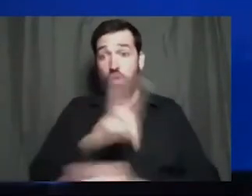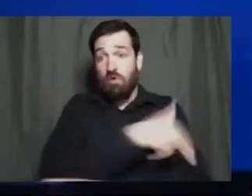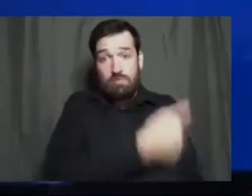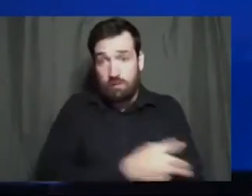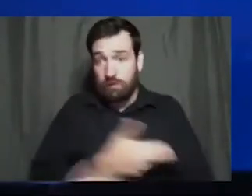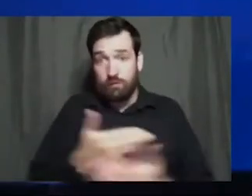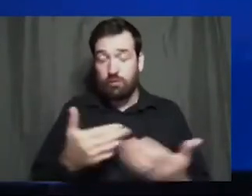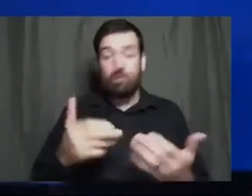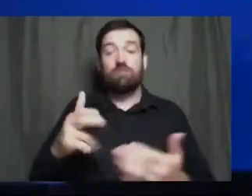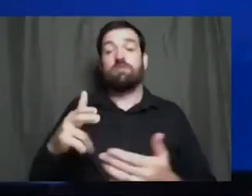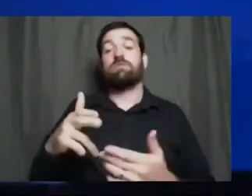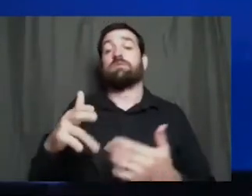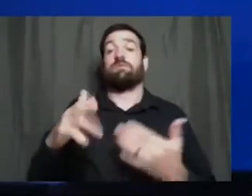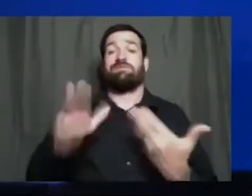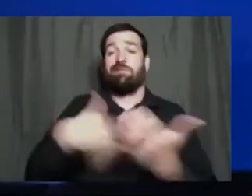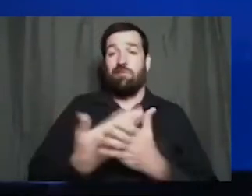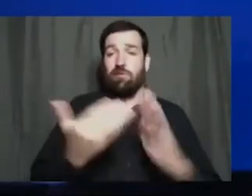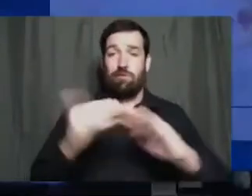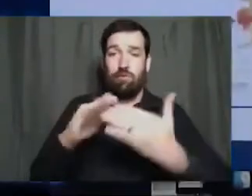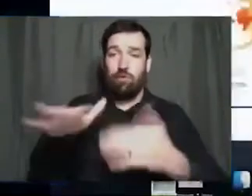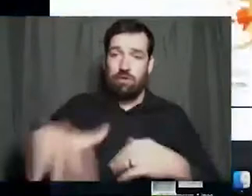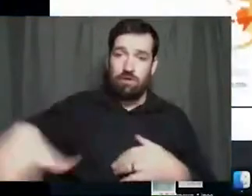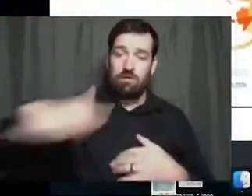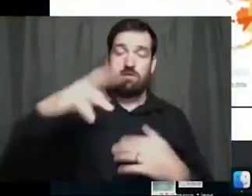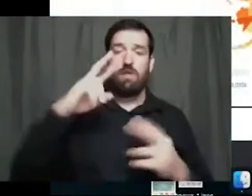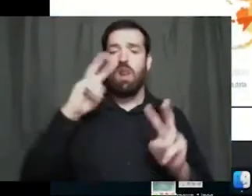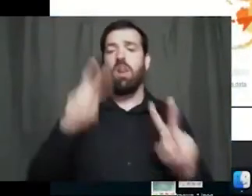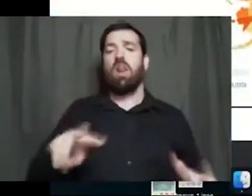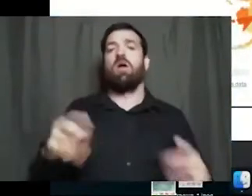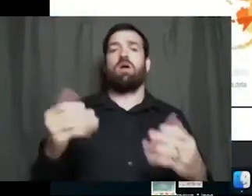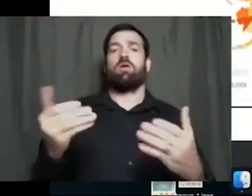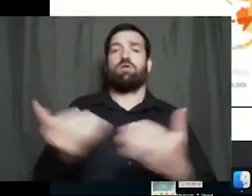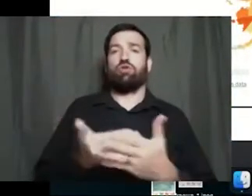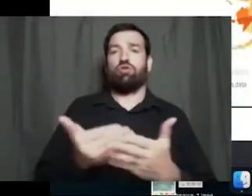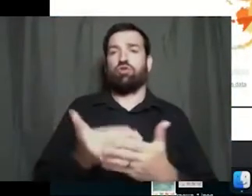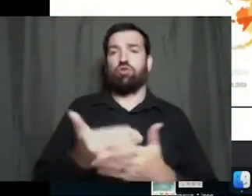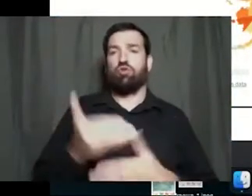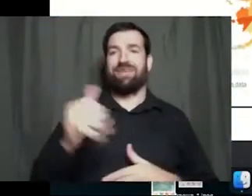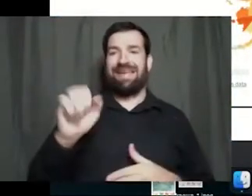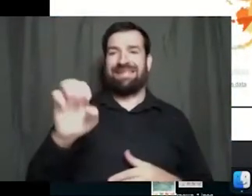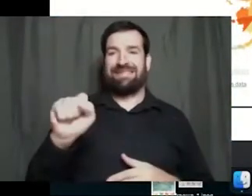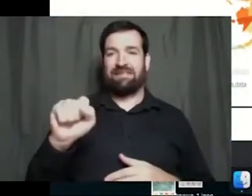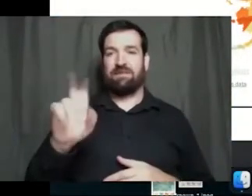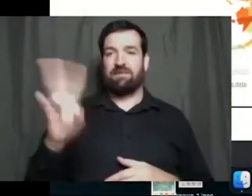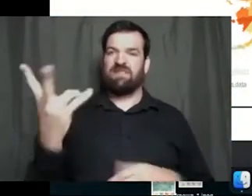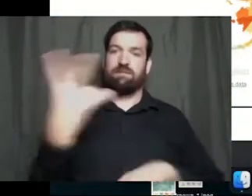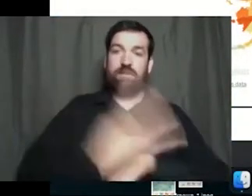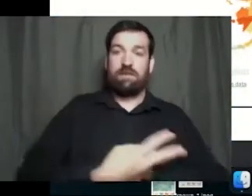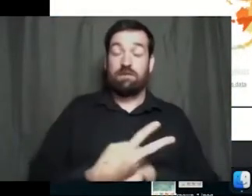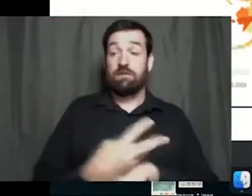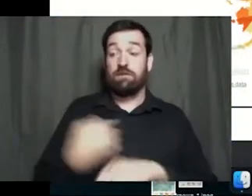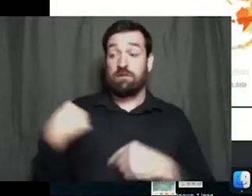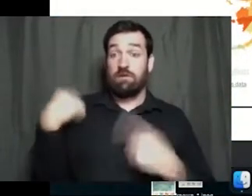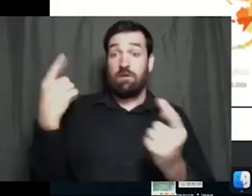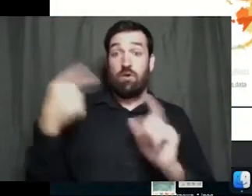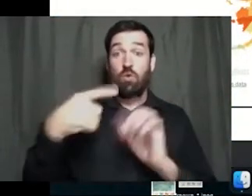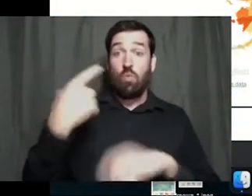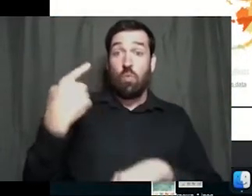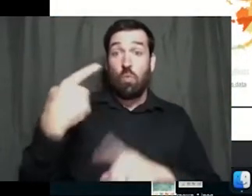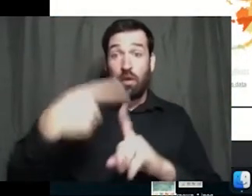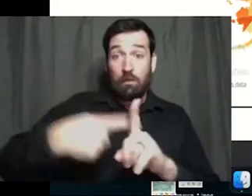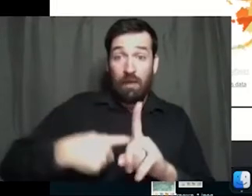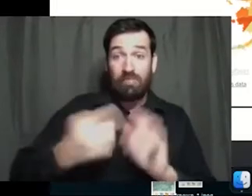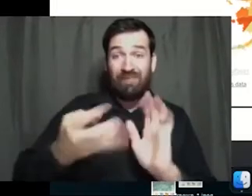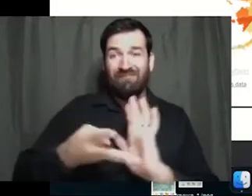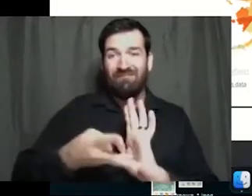and look at the number of new cases per day and the 7-day rolling average, you know it's quadrupled over the last month here in the city. We're over 600 again. It's the